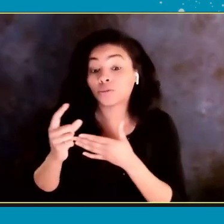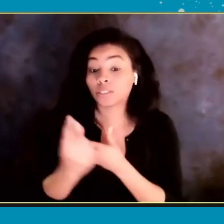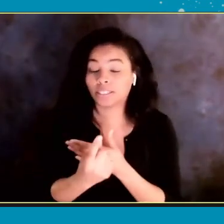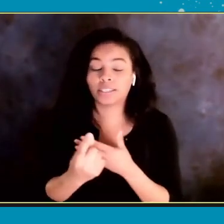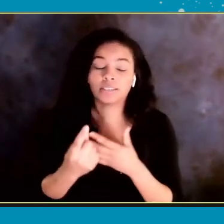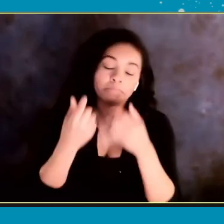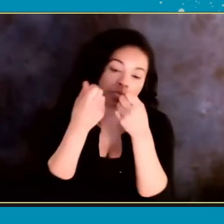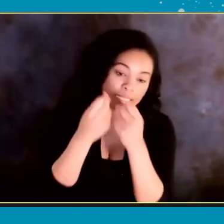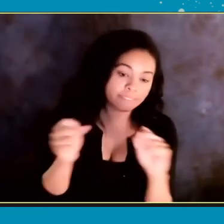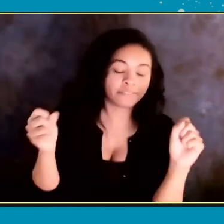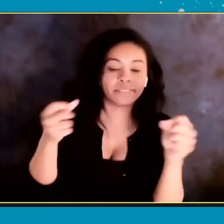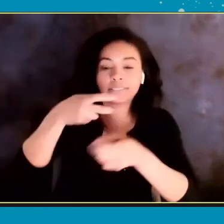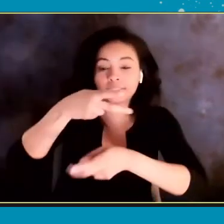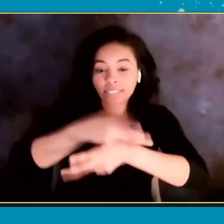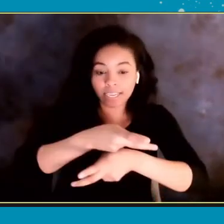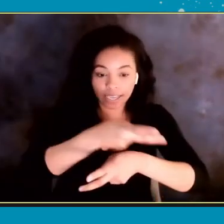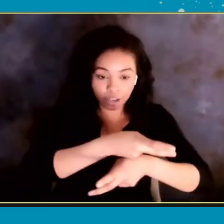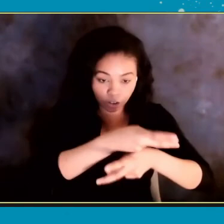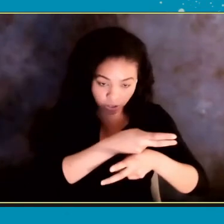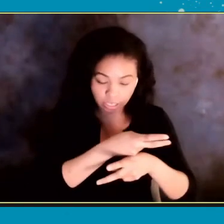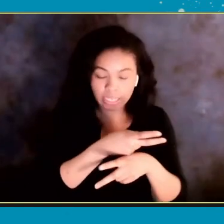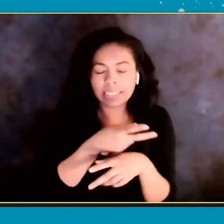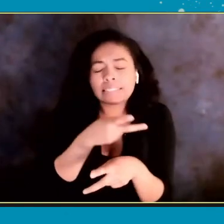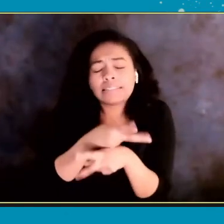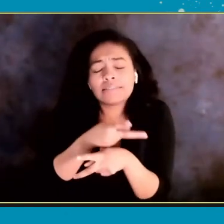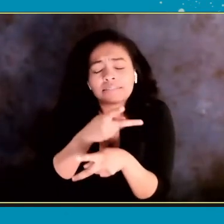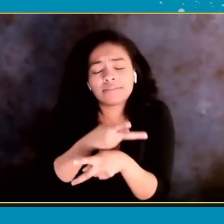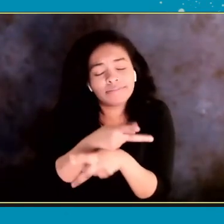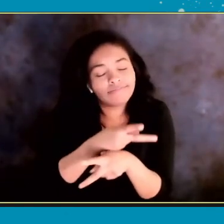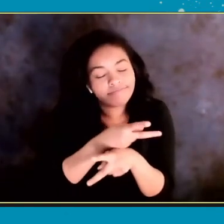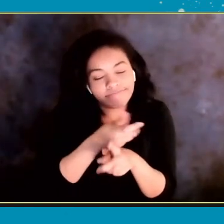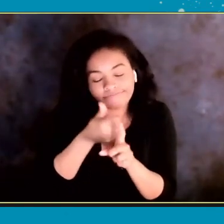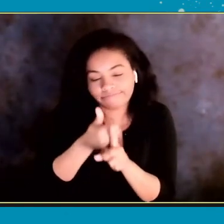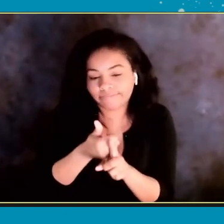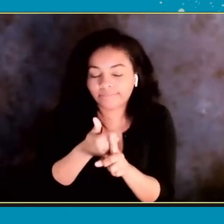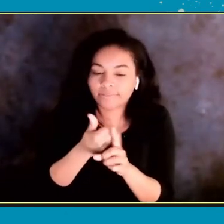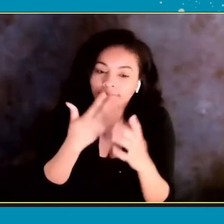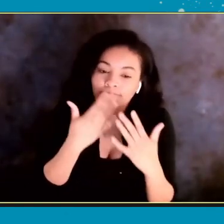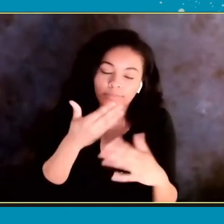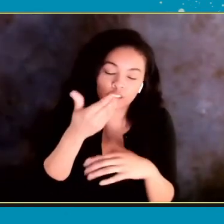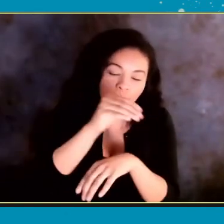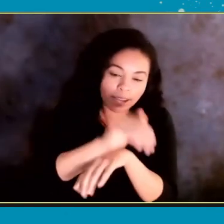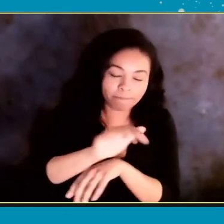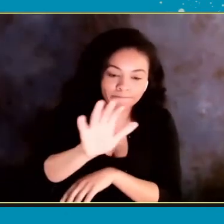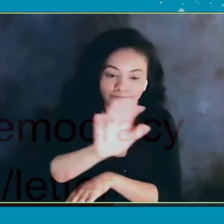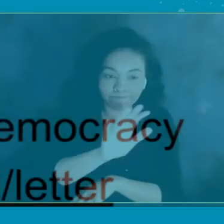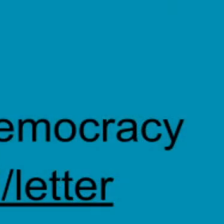Be safe. Take care. Take extra, extra good care. Good night.